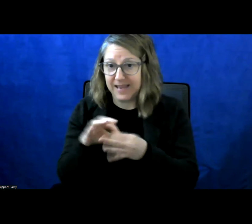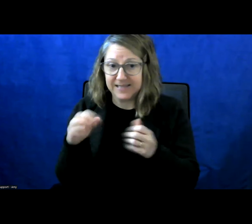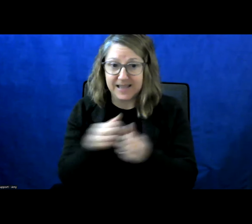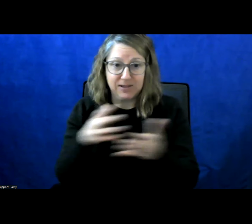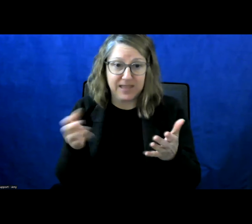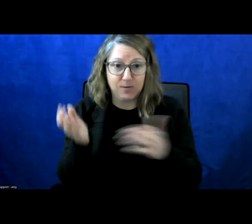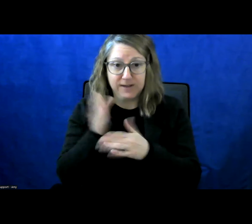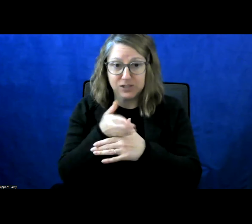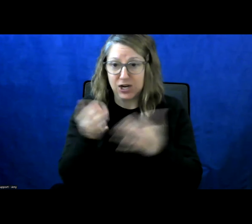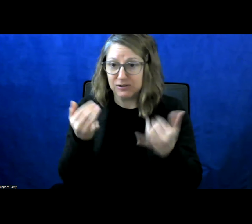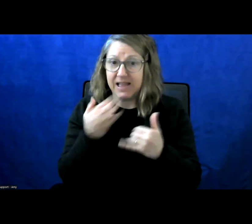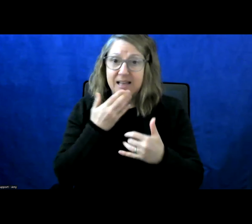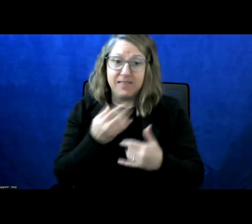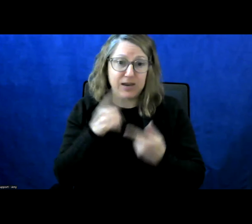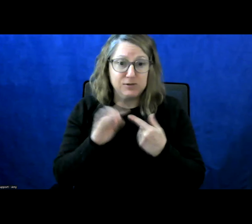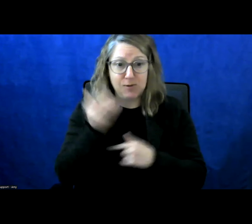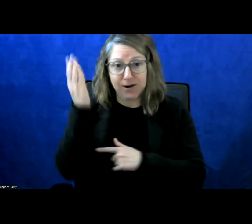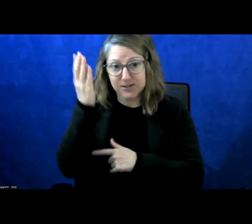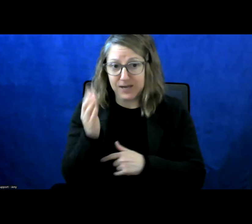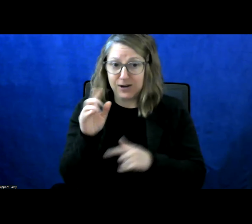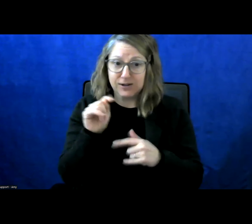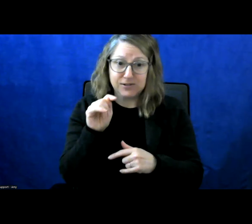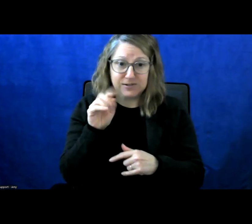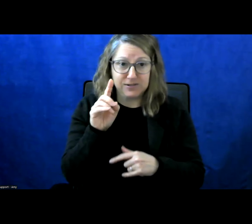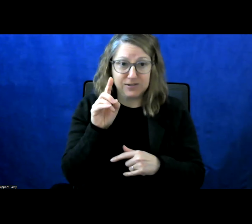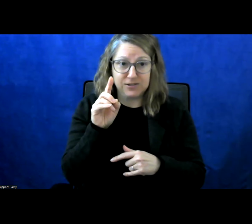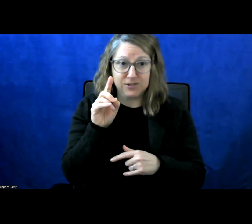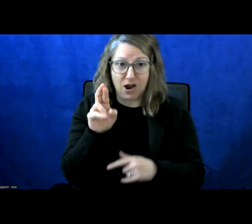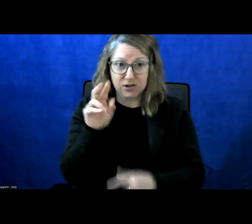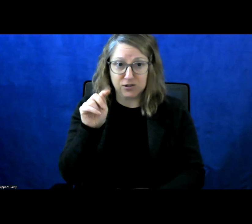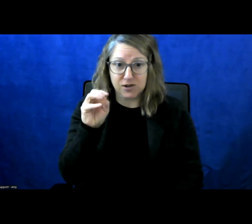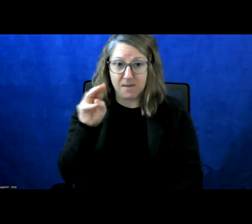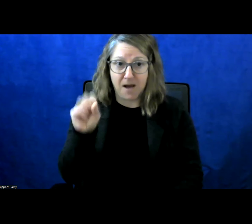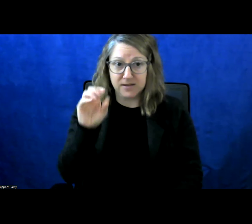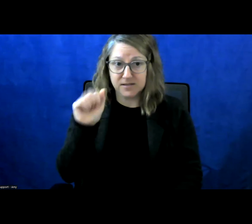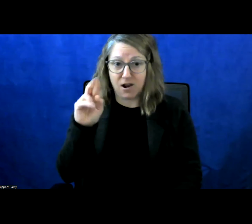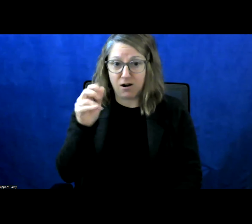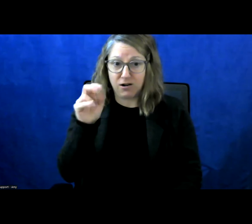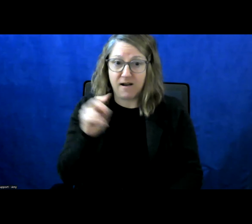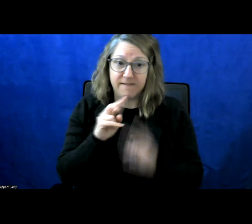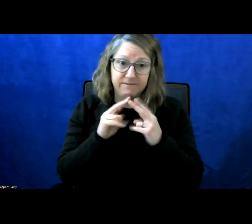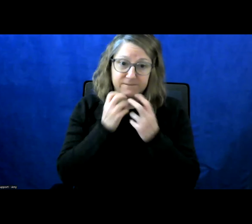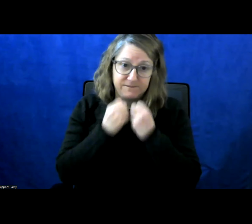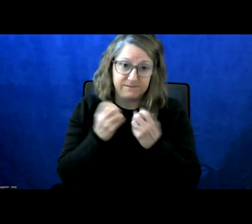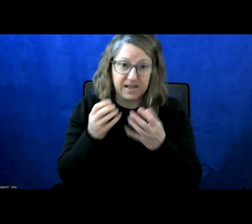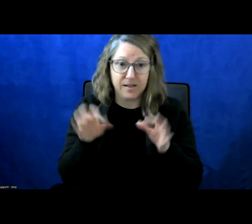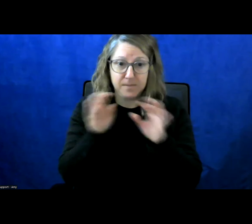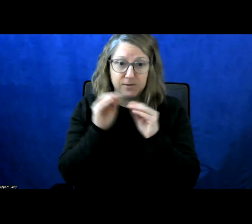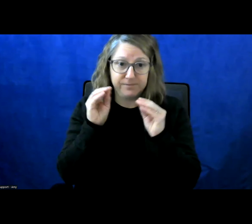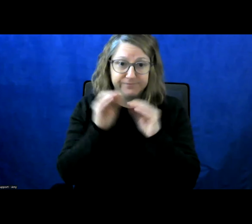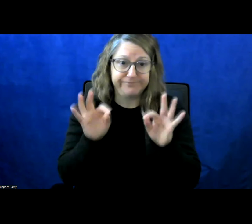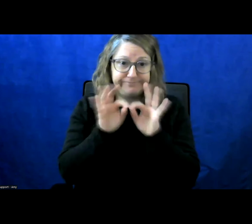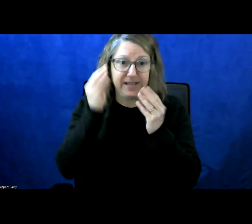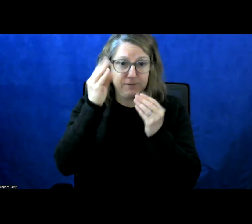our speaker, Dr. Tomás Aragón. Thank you very much for the information. It's been very valuable to our community. And thank you, Susan, as